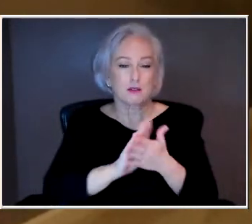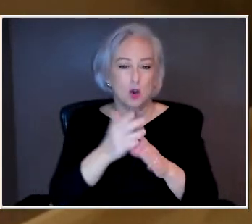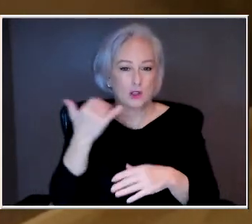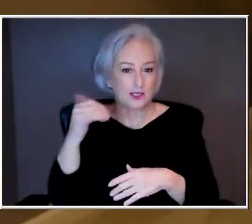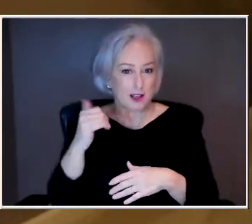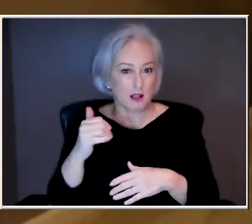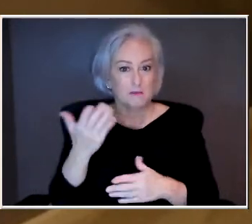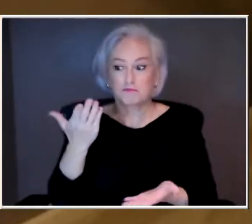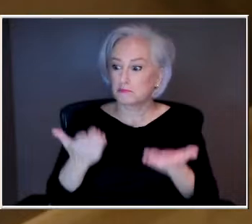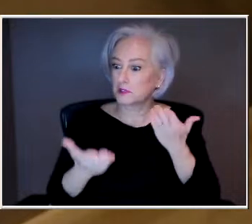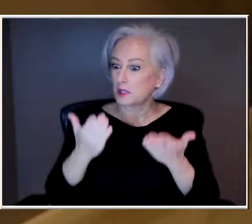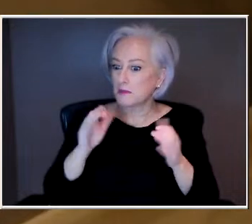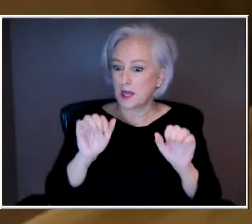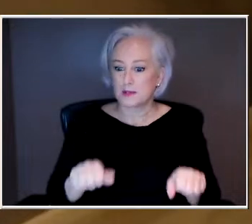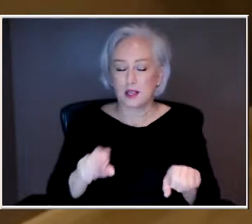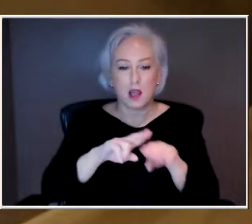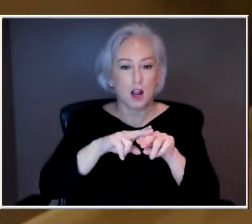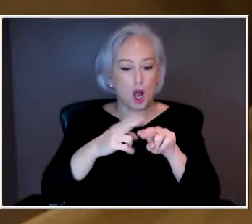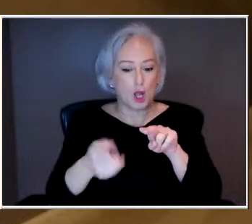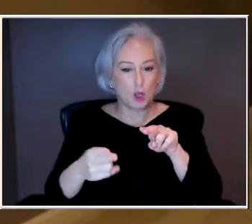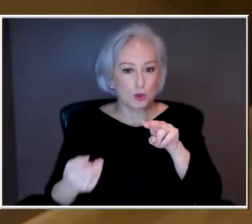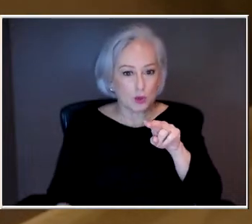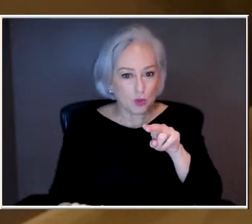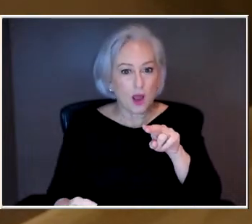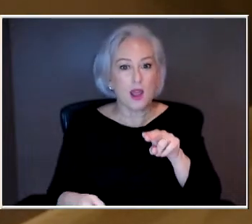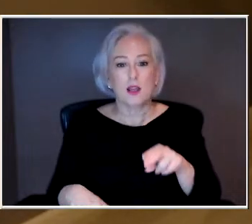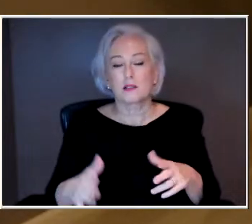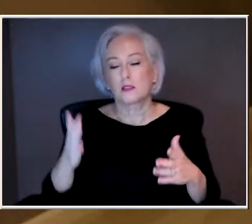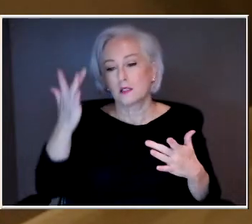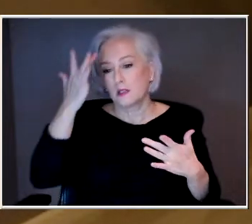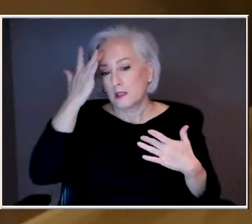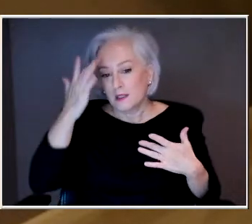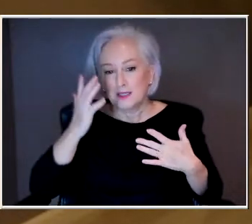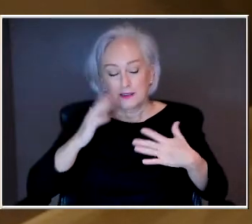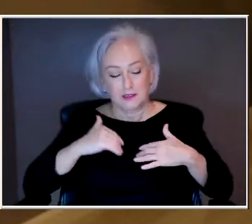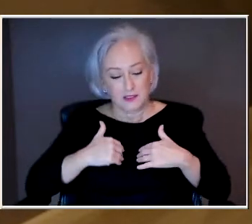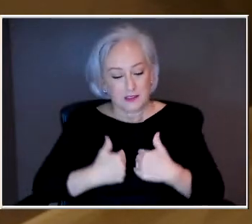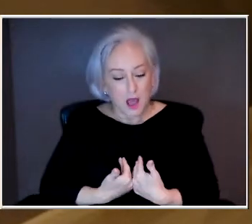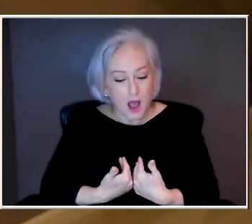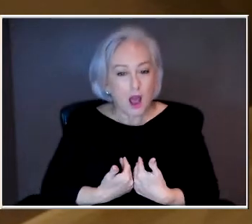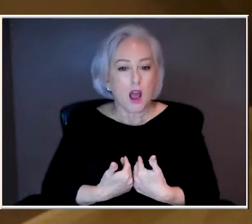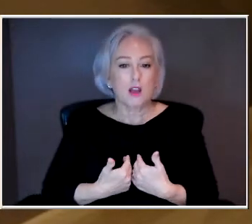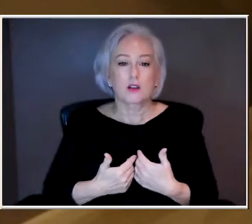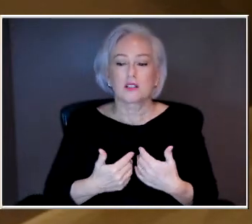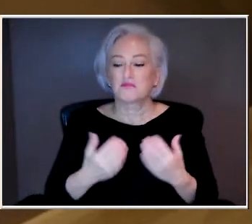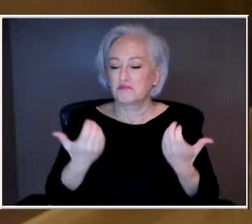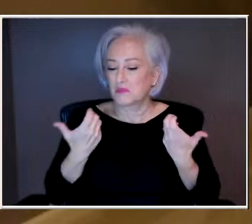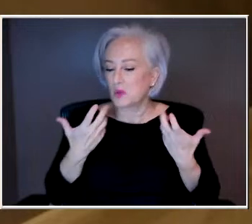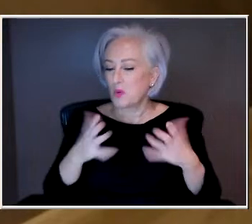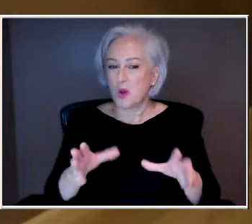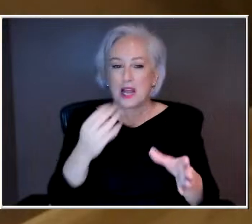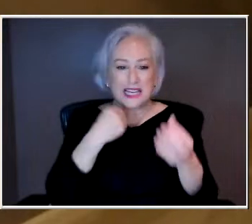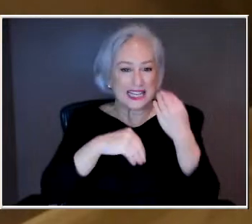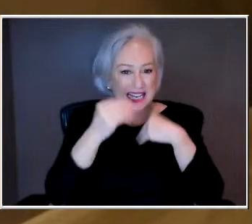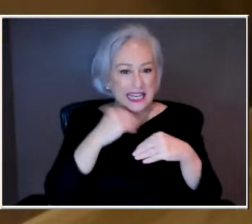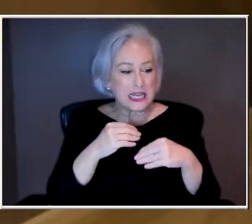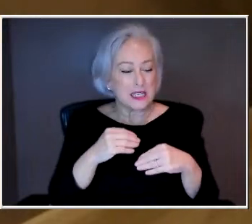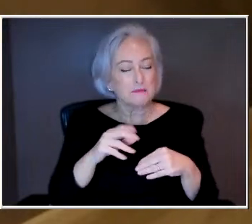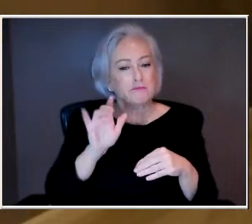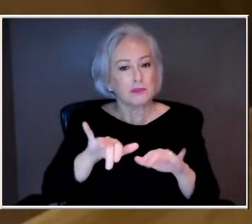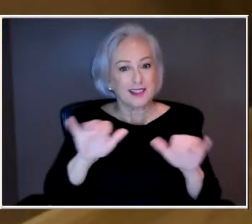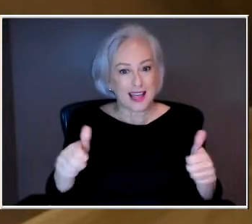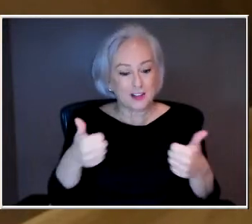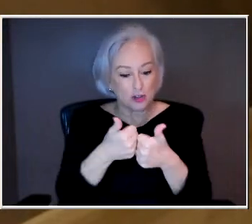of weight, loss of appetite, fatigue. So that's the challenge with pancreatic cancer. I think in Chris's